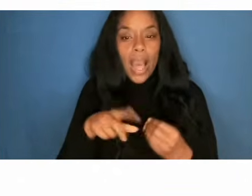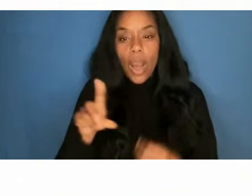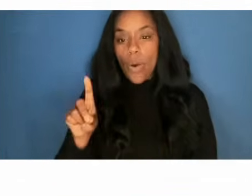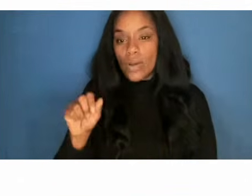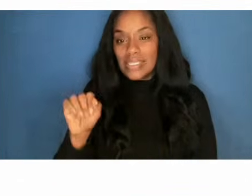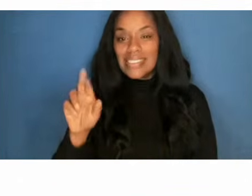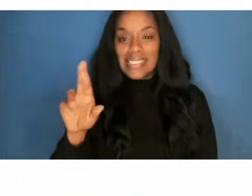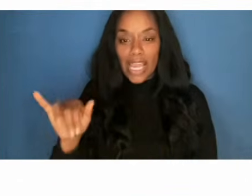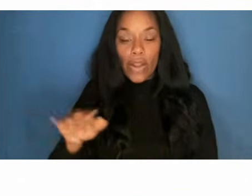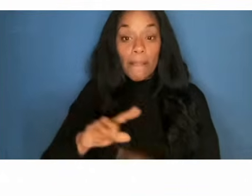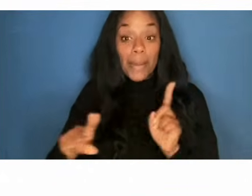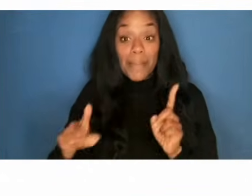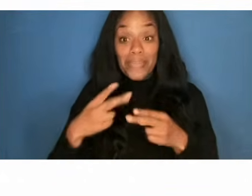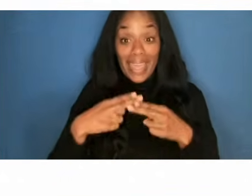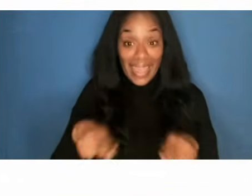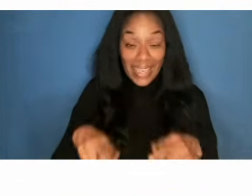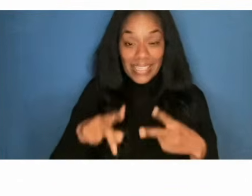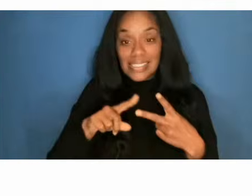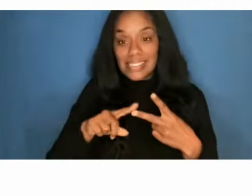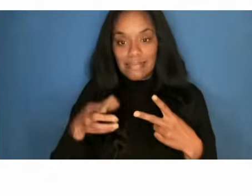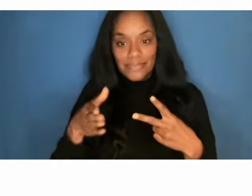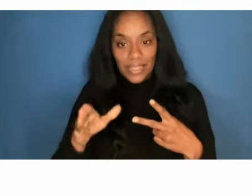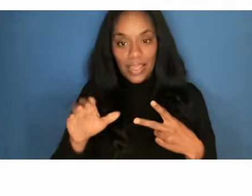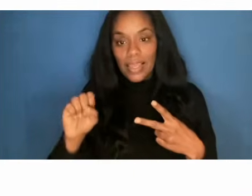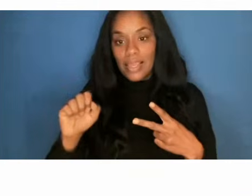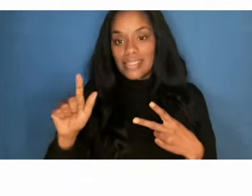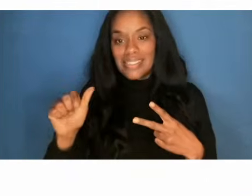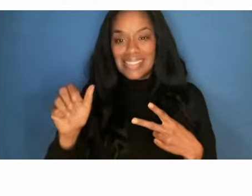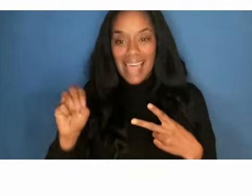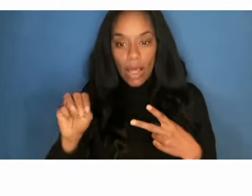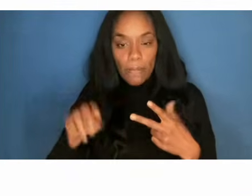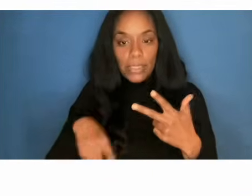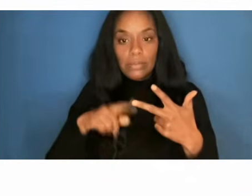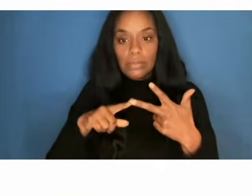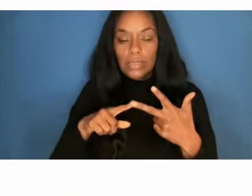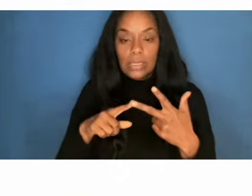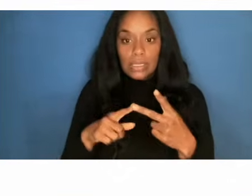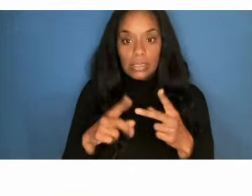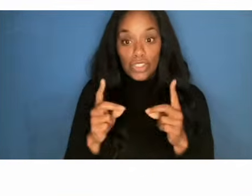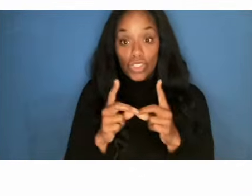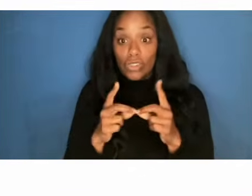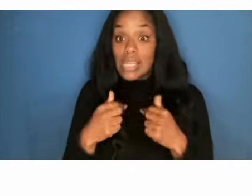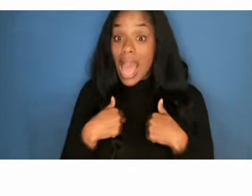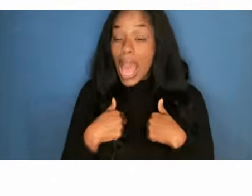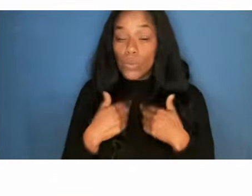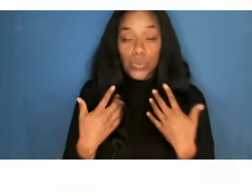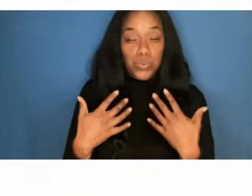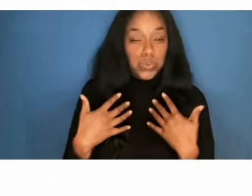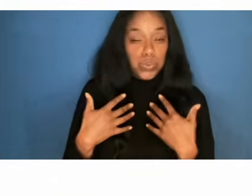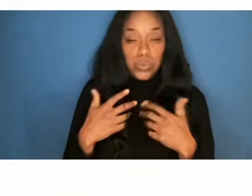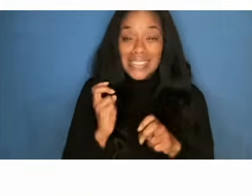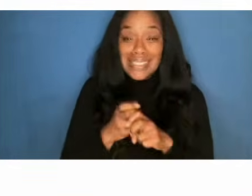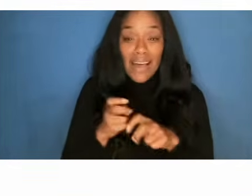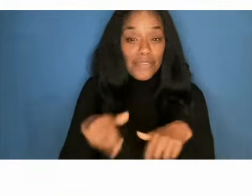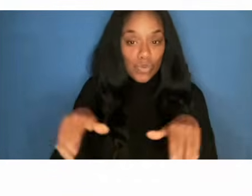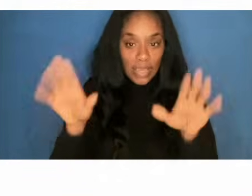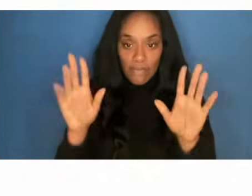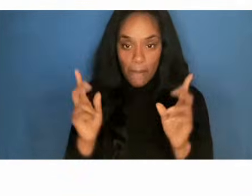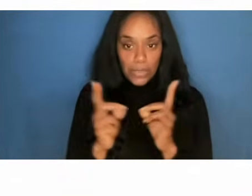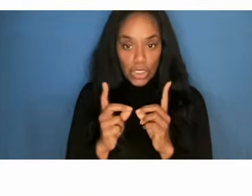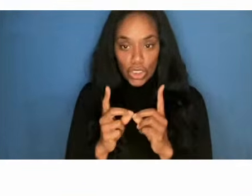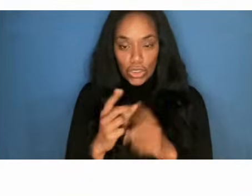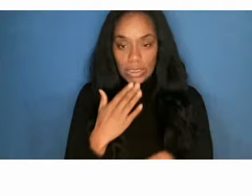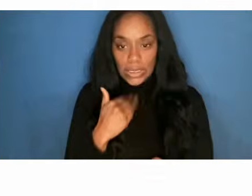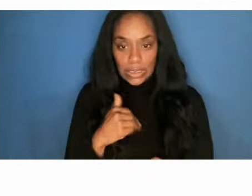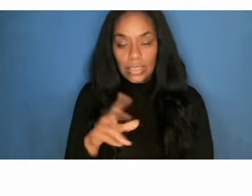eggs, salmon, and desserts." Like I was really reluctant to give up desserts. Um, but I